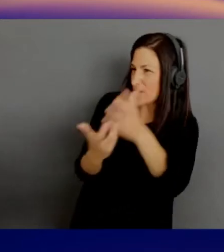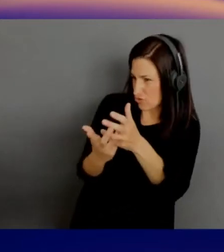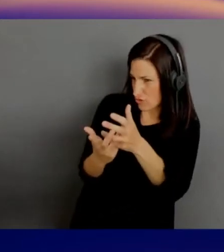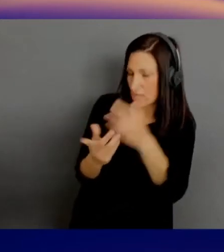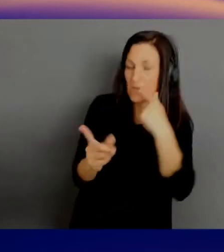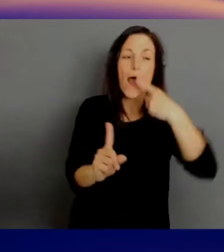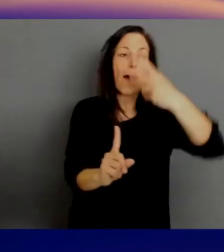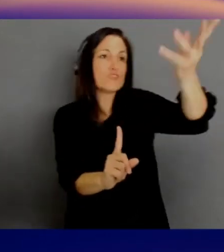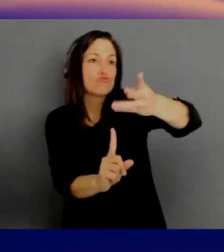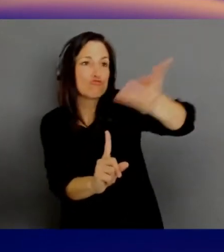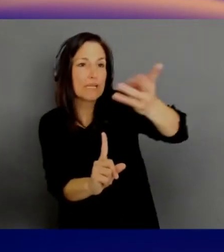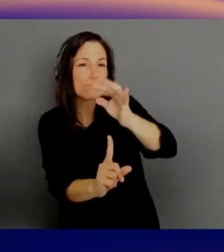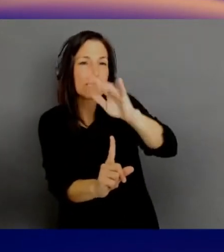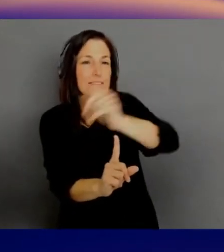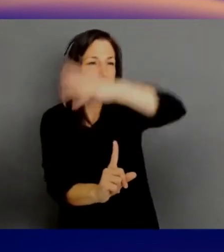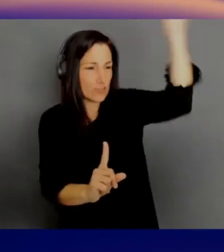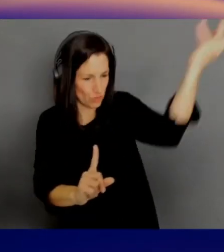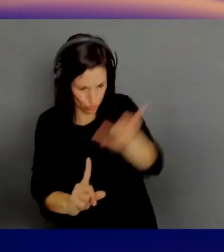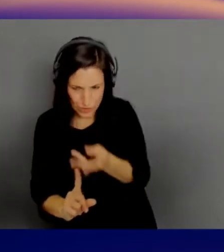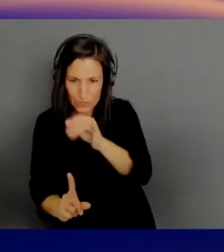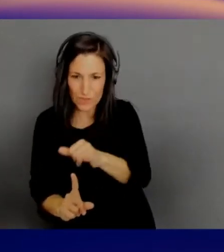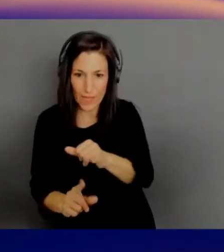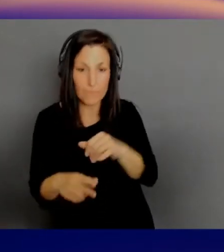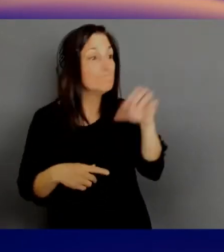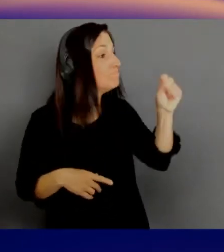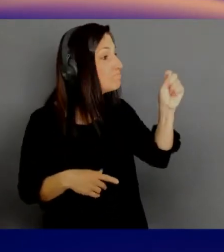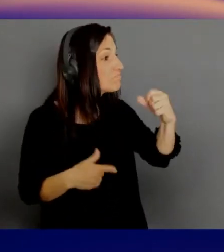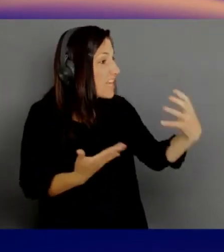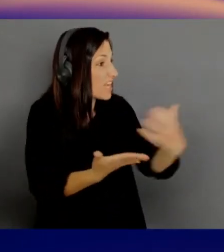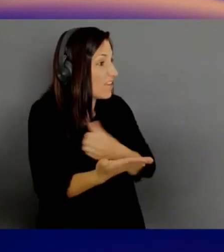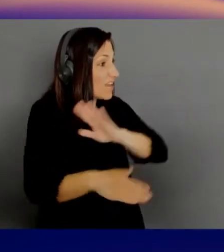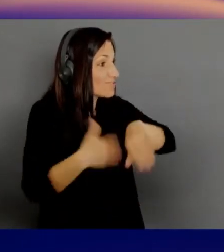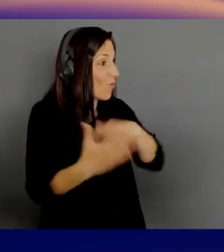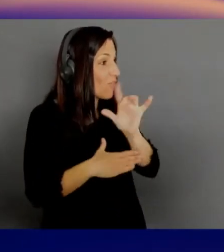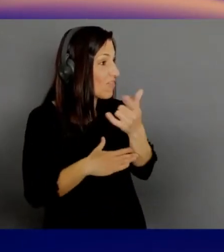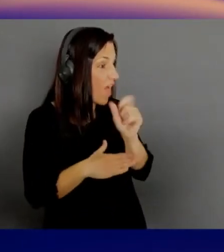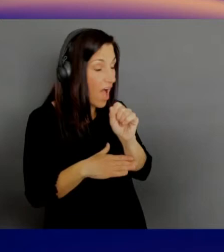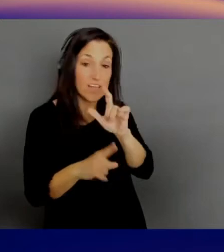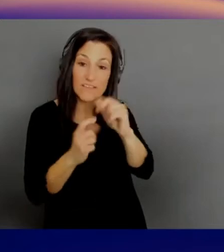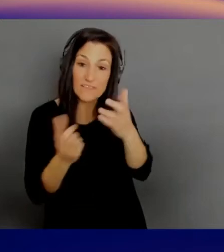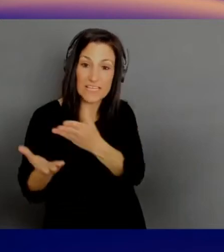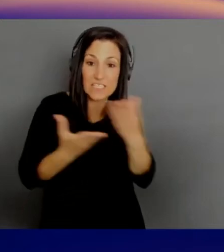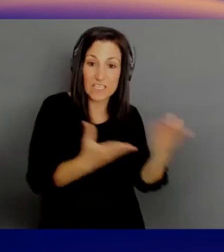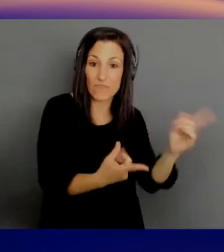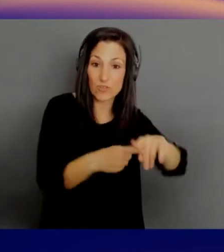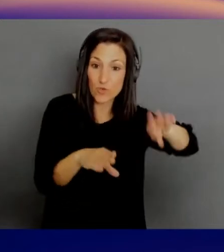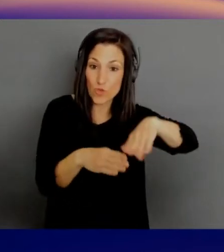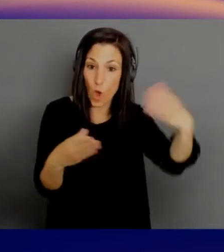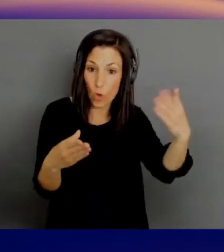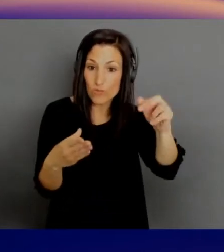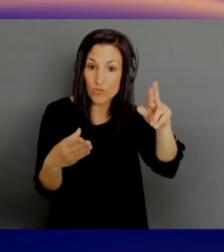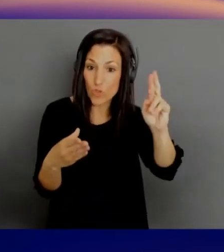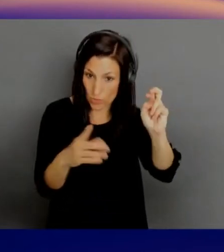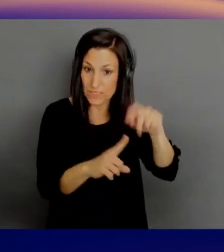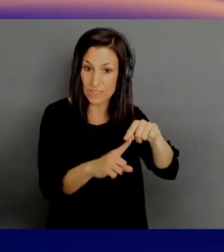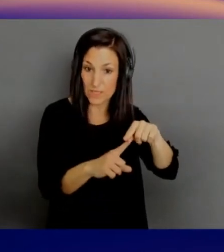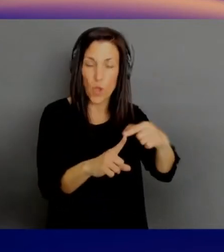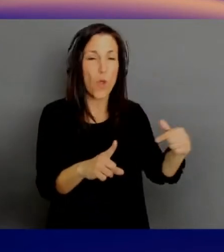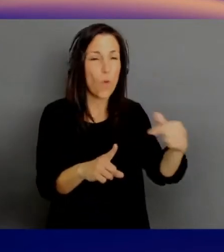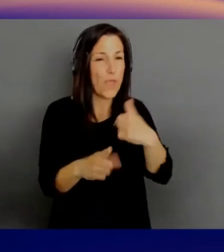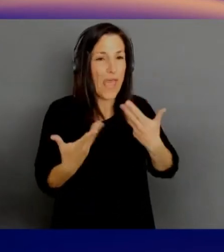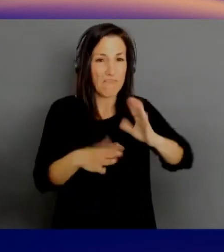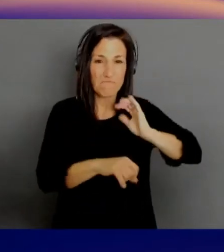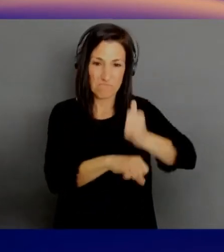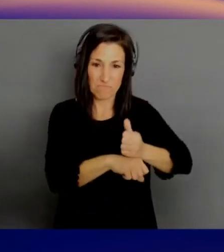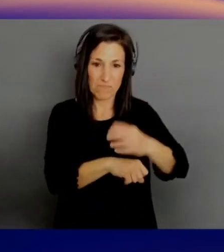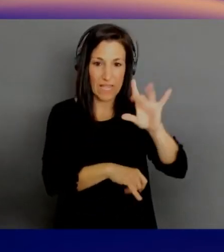Okay. Log. okay. It can collect all the logs, and then it can deliver it to the OpenSearch. And then we have a OpenSearch dashboard where you can basically build